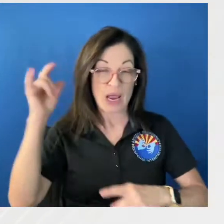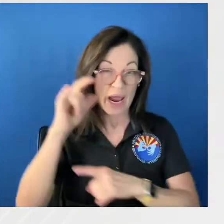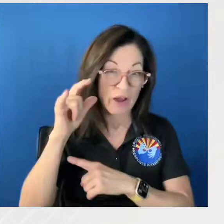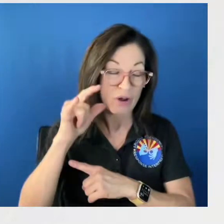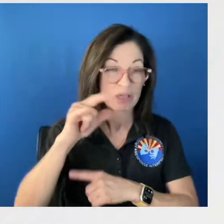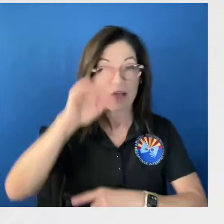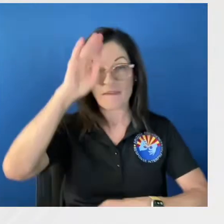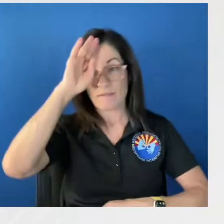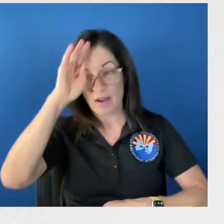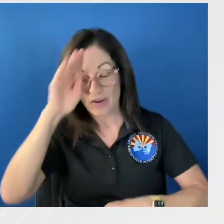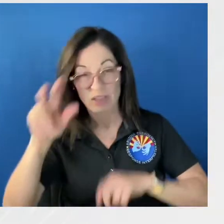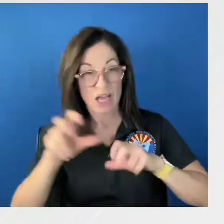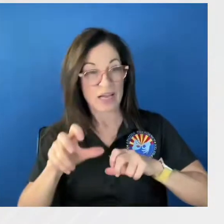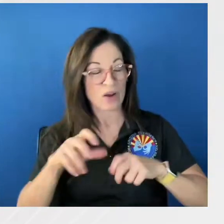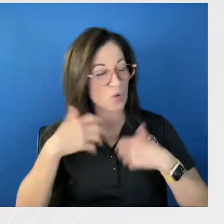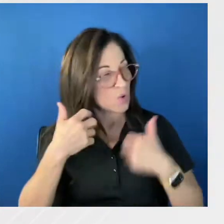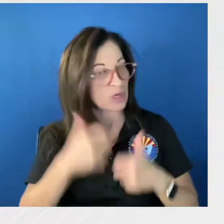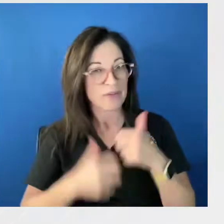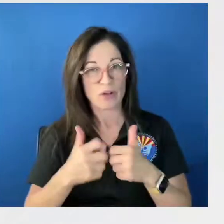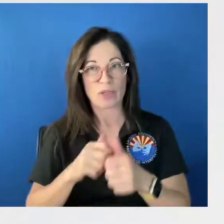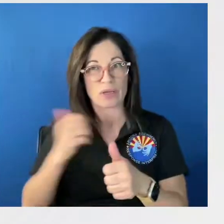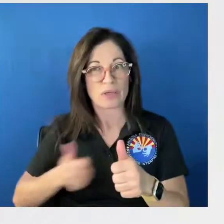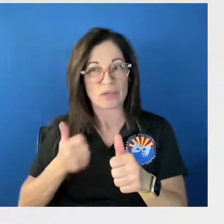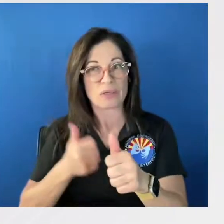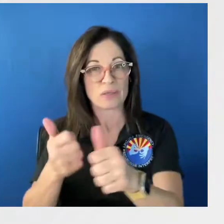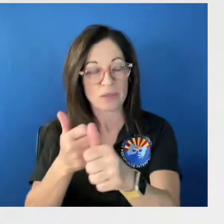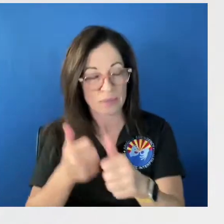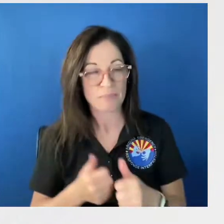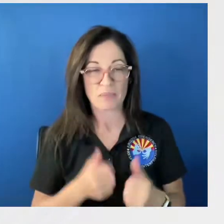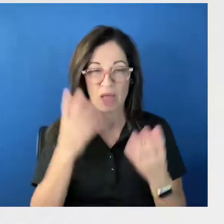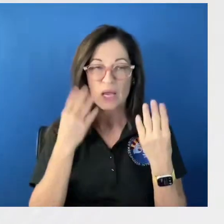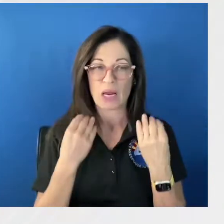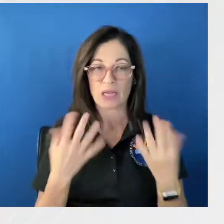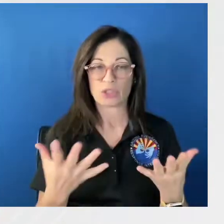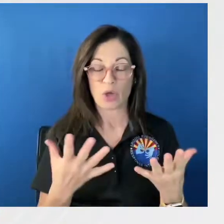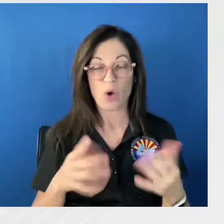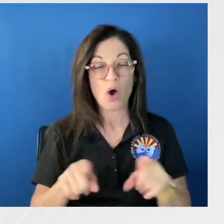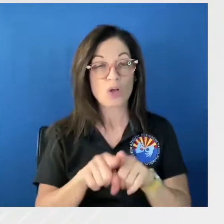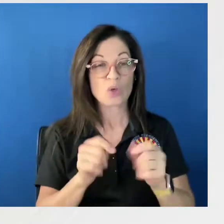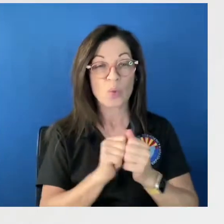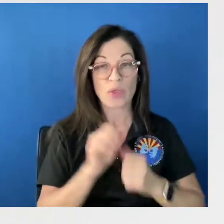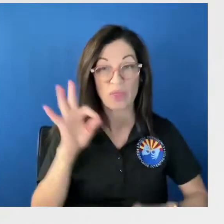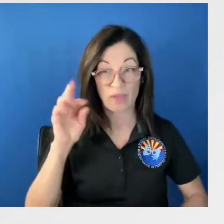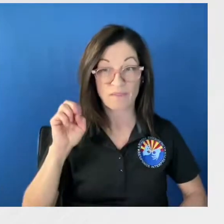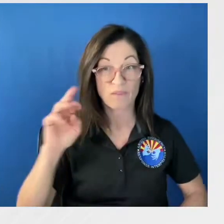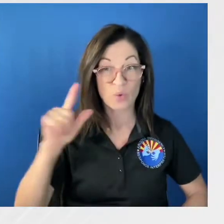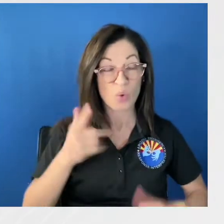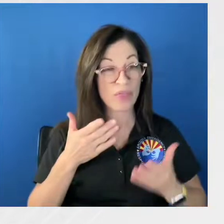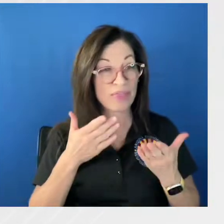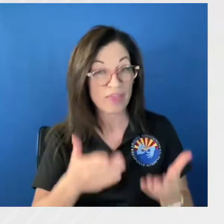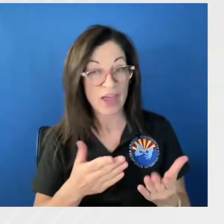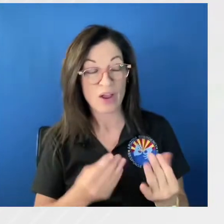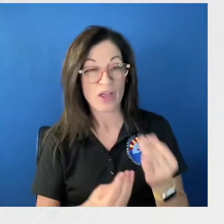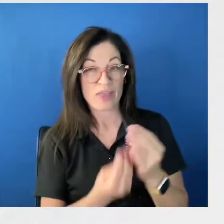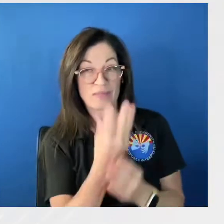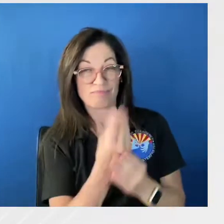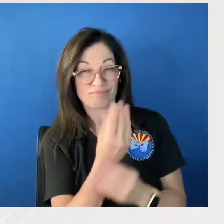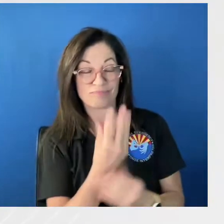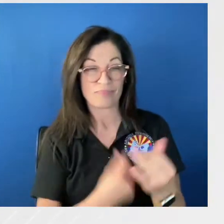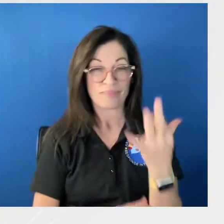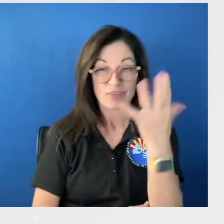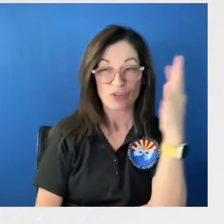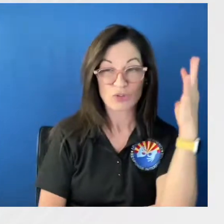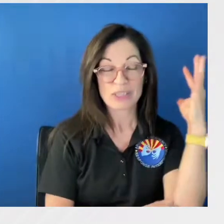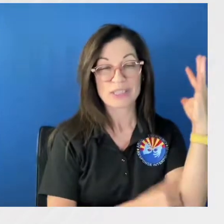keep up with that. So that gives you some idea. And as like you said, with those fuel loadings, that height of that vegetation, those fuels that came off at very,